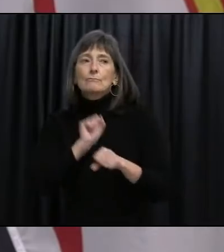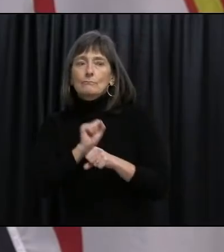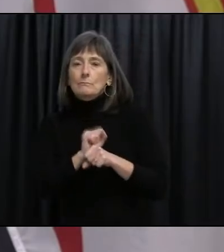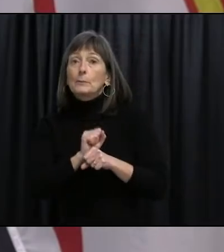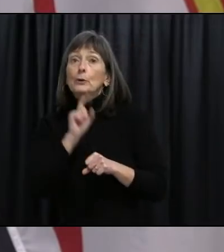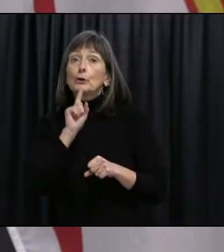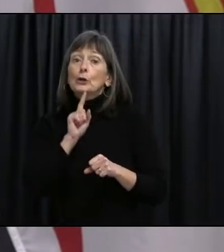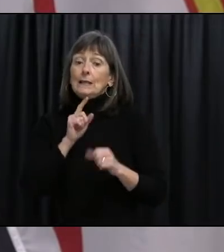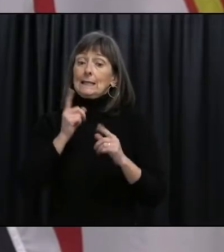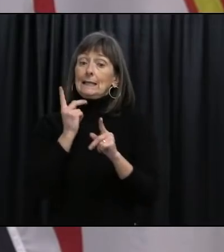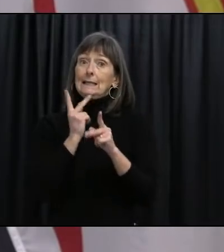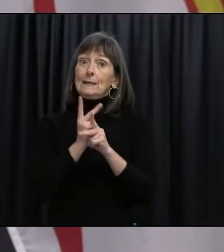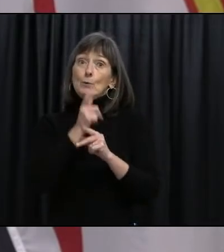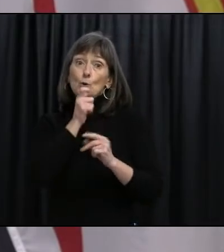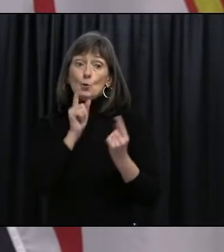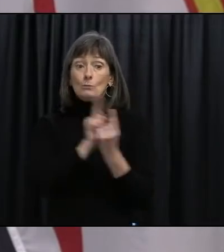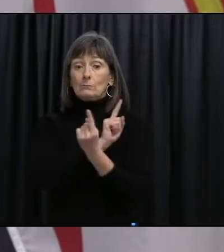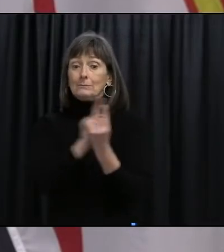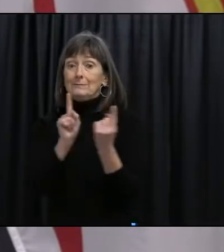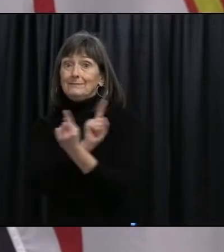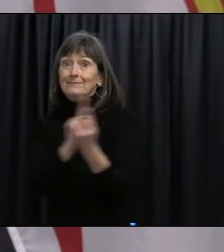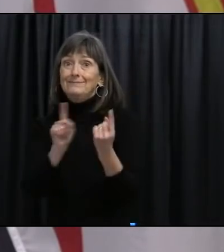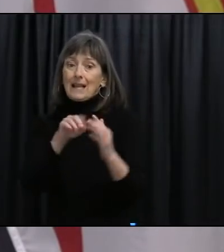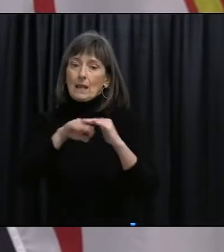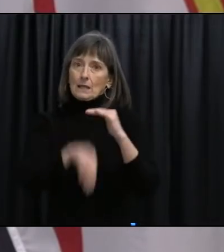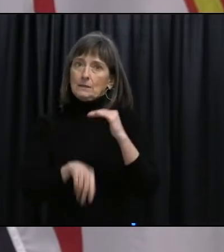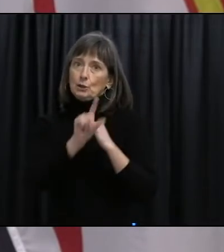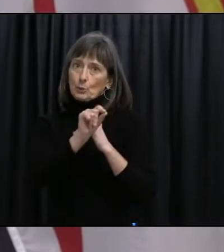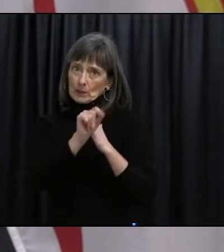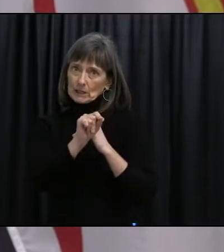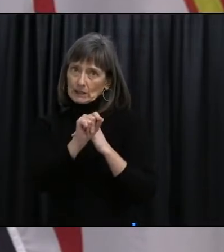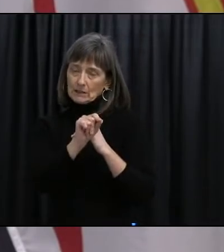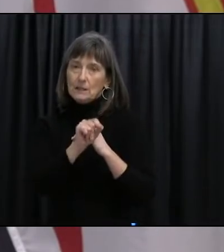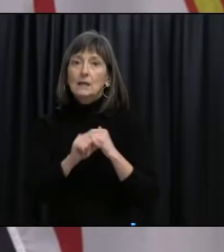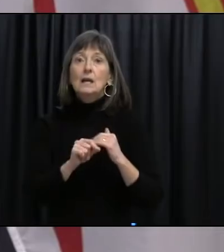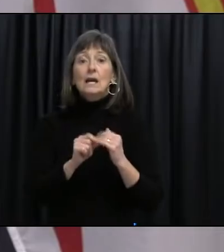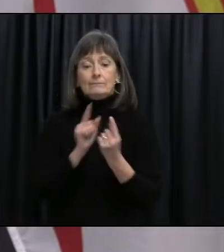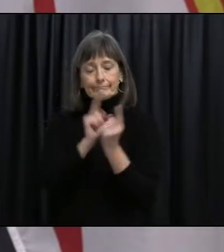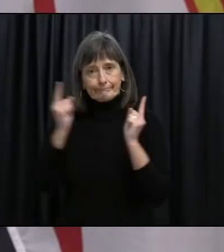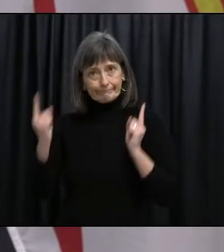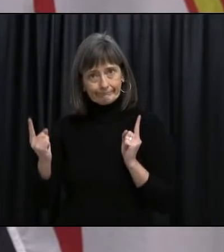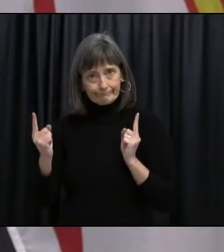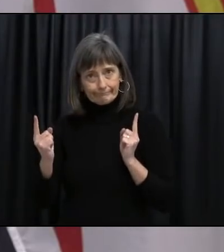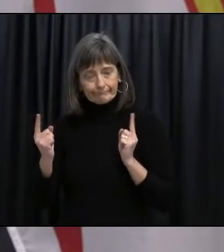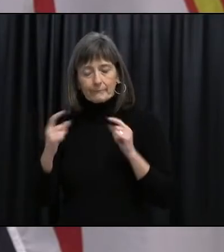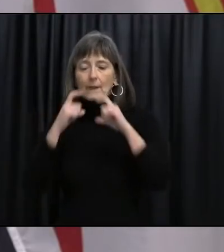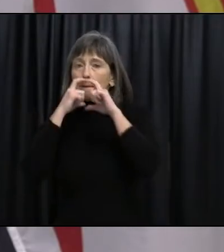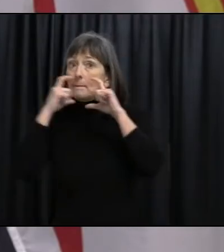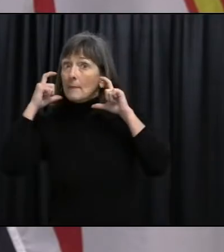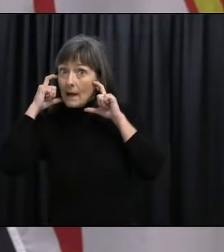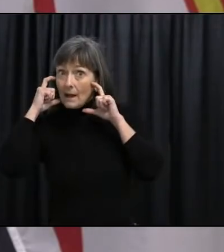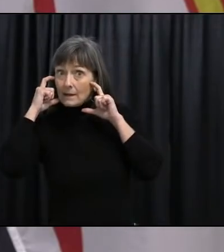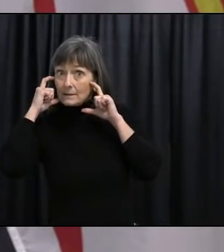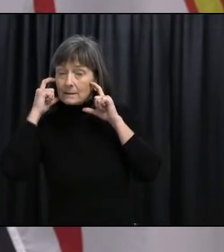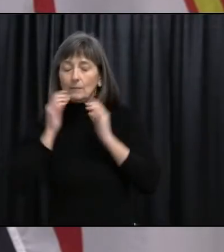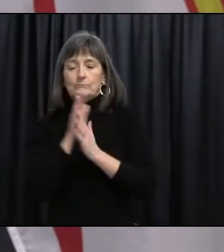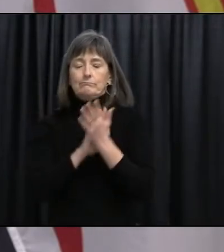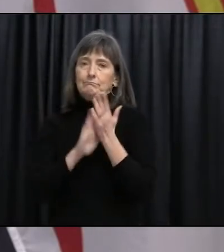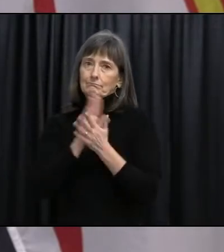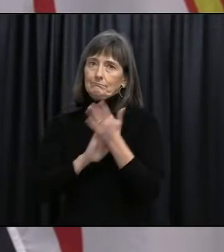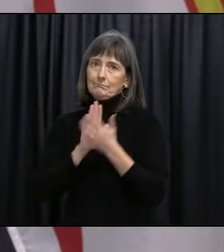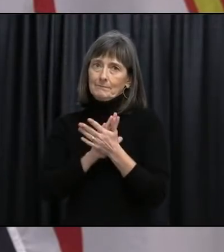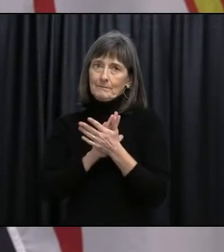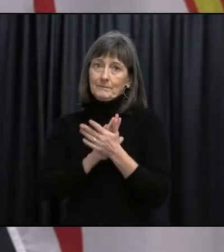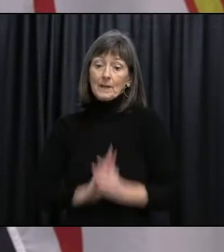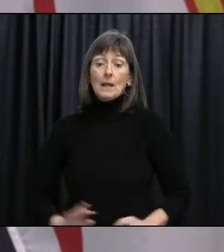contacts to 20 or less. Maintain your physical distancing, wear a mask, and wash your hands frequently and effectively. Importantly, please